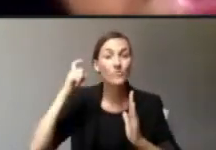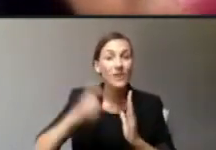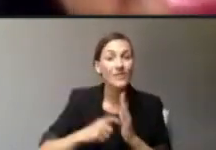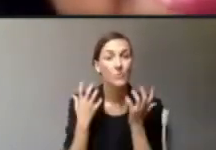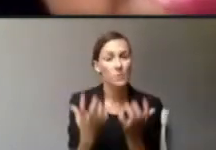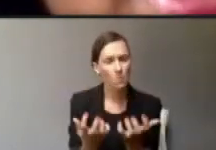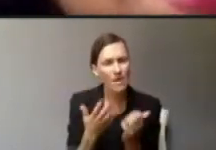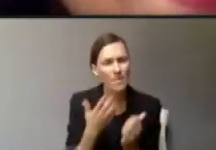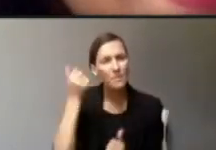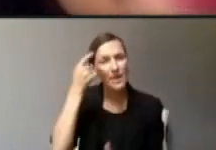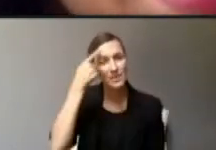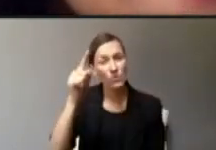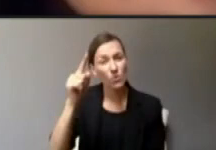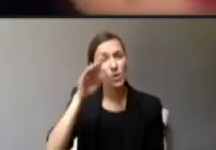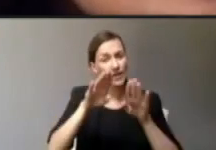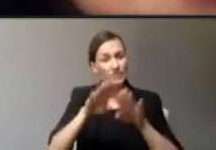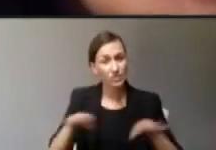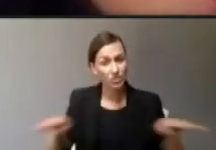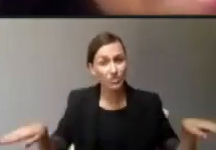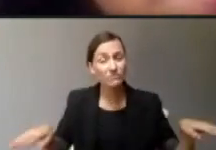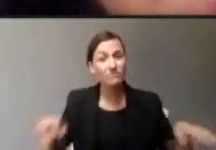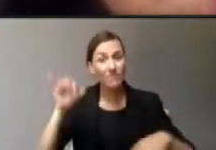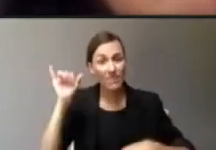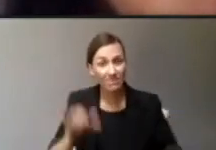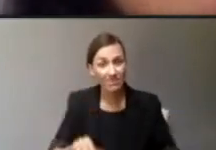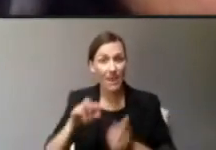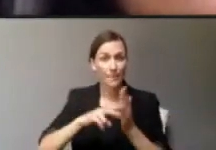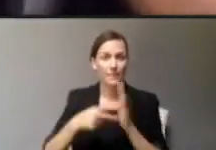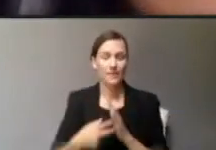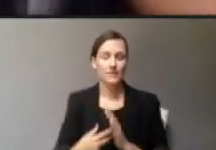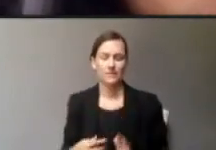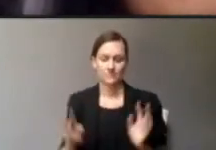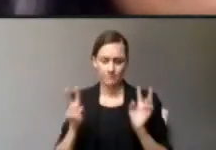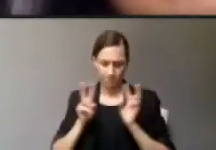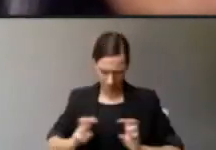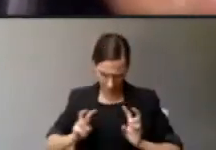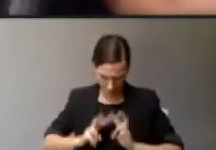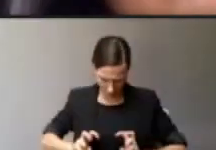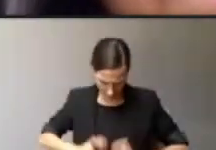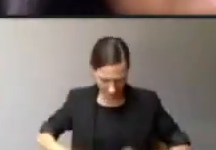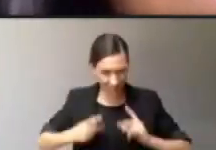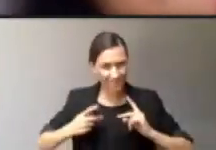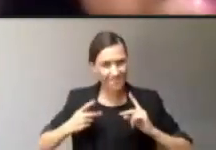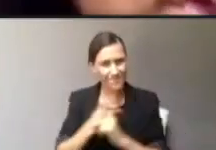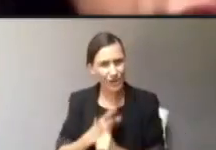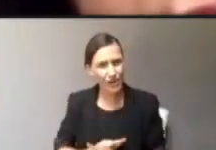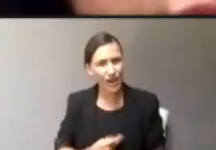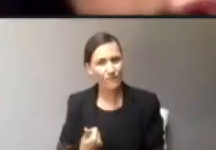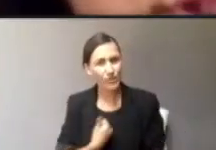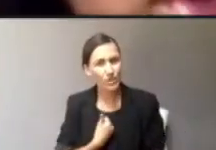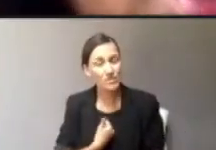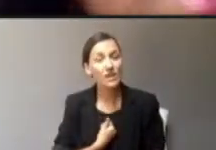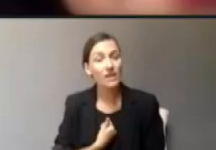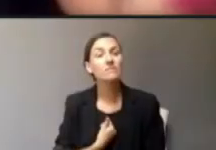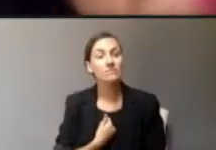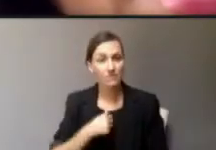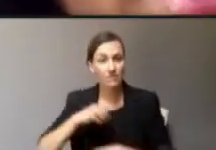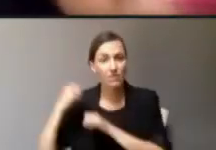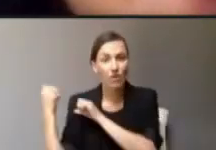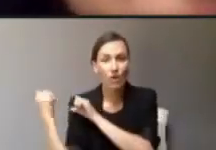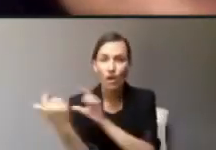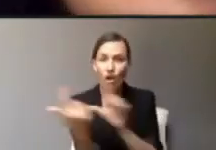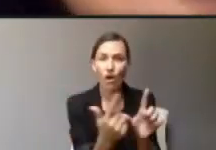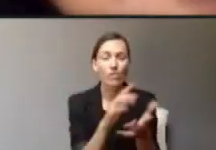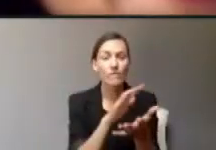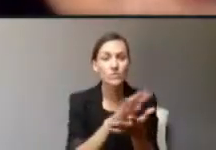what's best for our kids. And that involves us doing our own soul searching and making that choice. And just know that all of our schools, regardless of